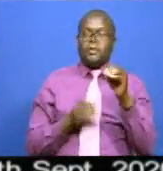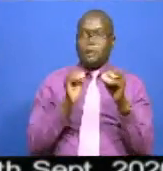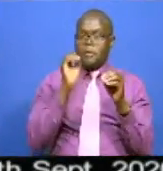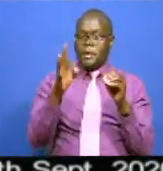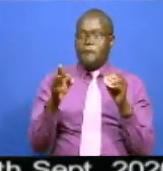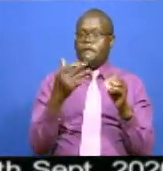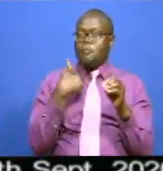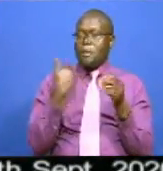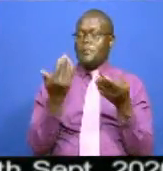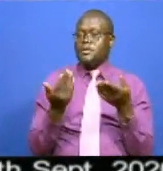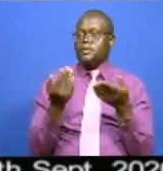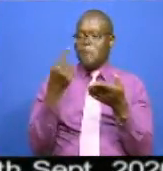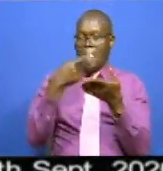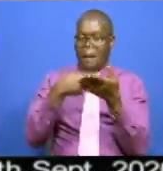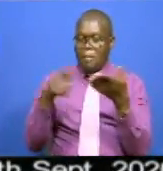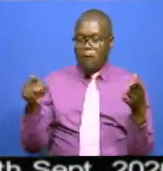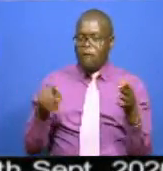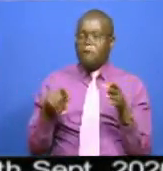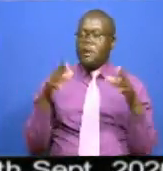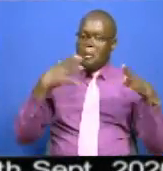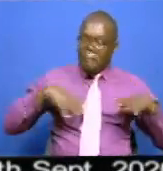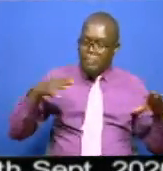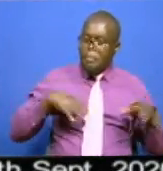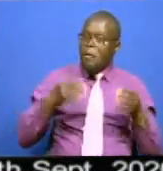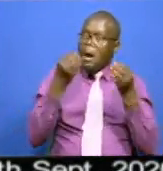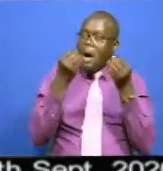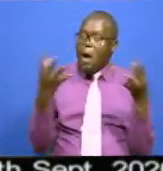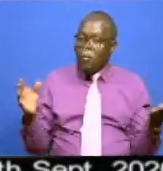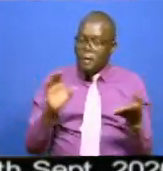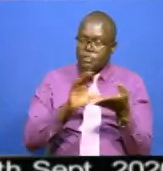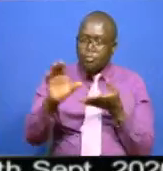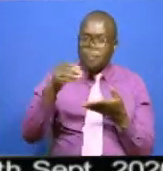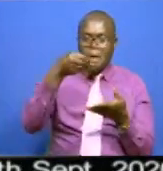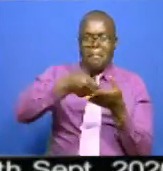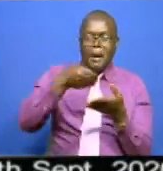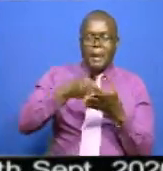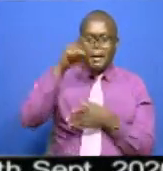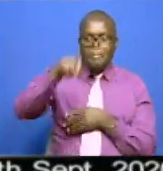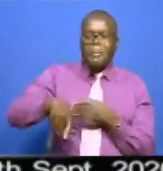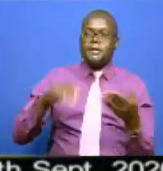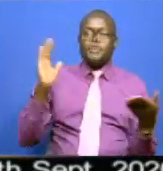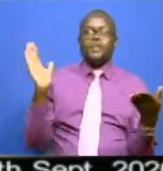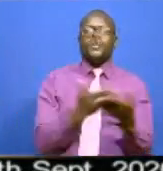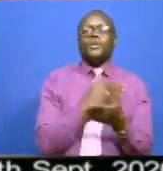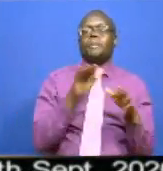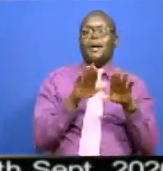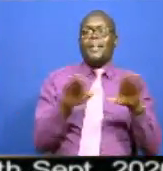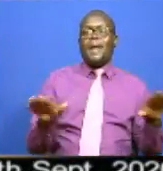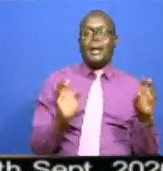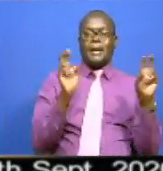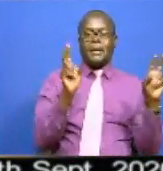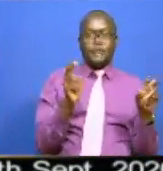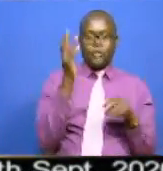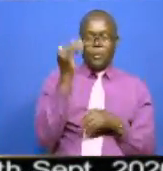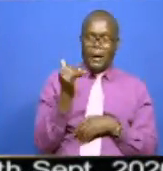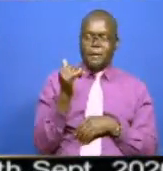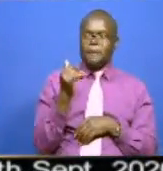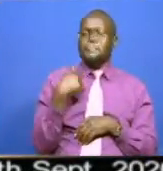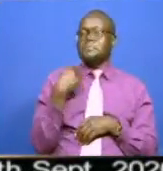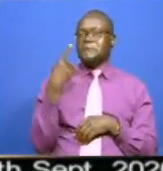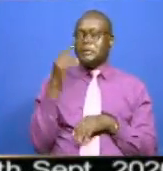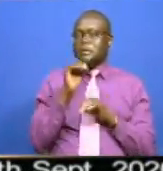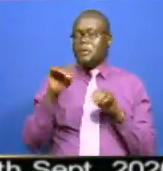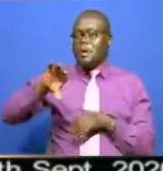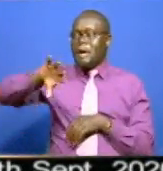going to consider population as a parameter for allocation of resources, then we need to do away with this landmass. Because I have not seen any